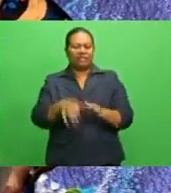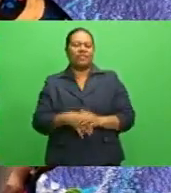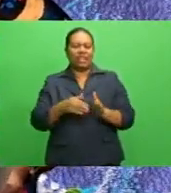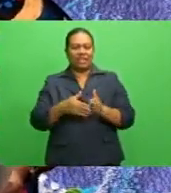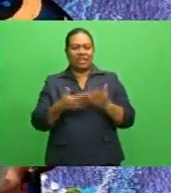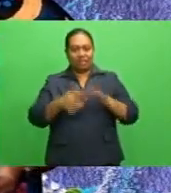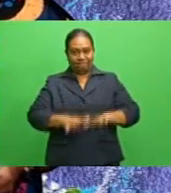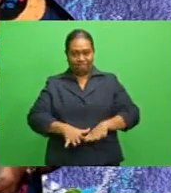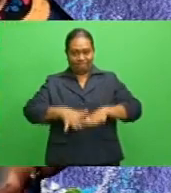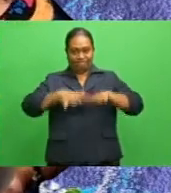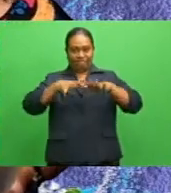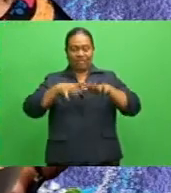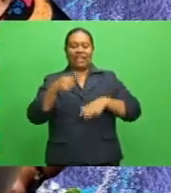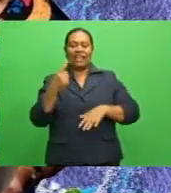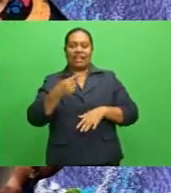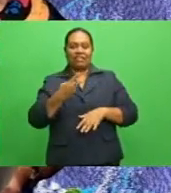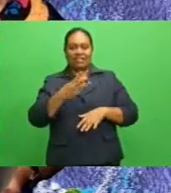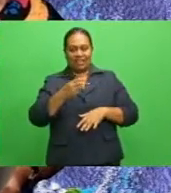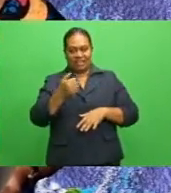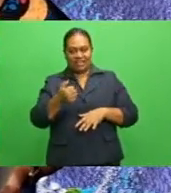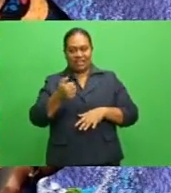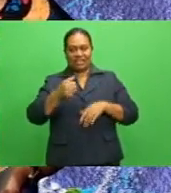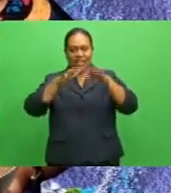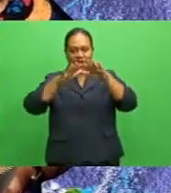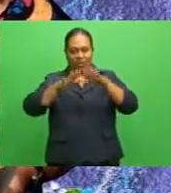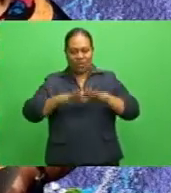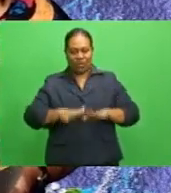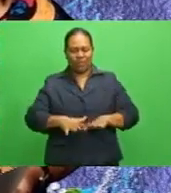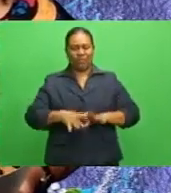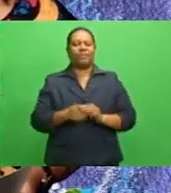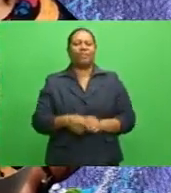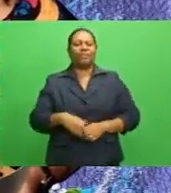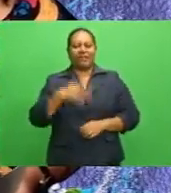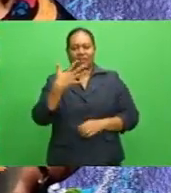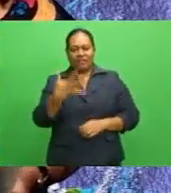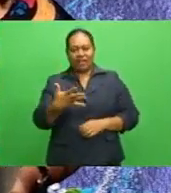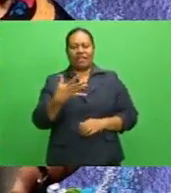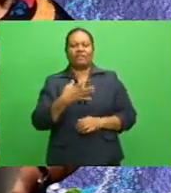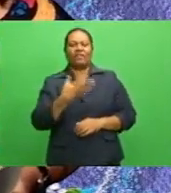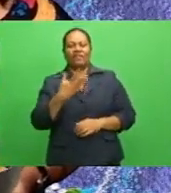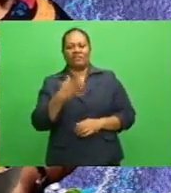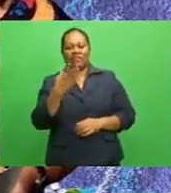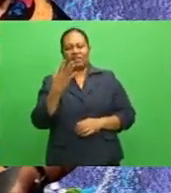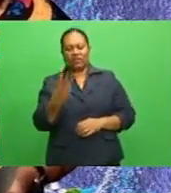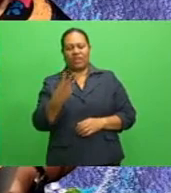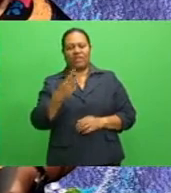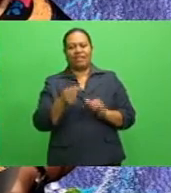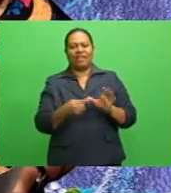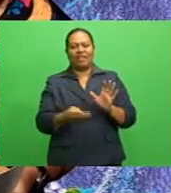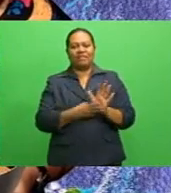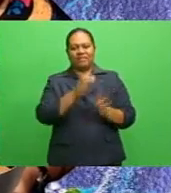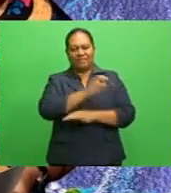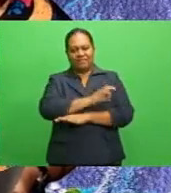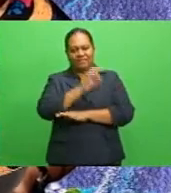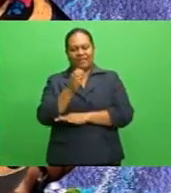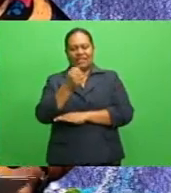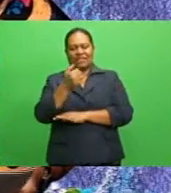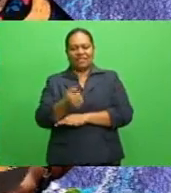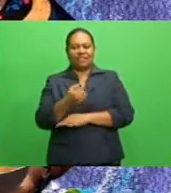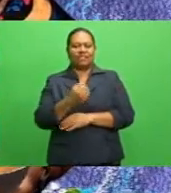tides, high tide at 11:36 p.m. with low tide at 5:53 a.m. Sunrise at